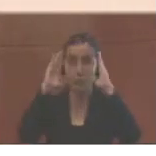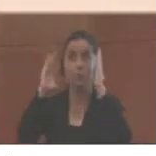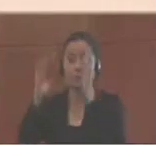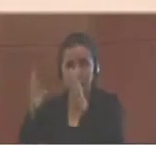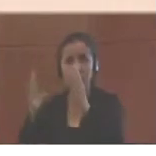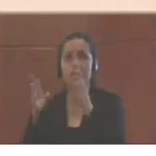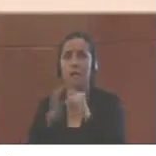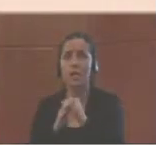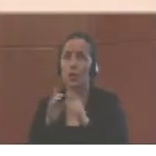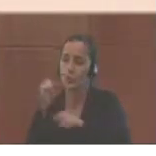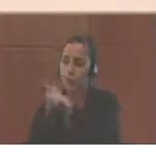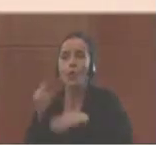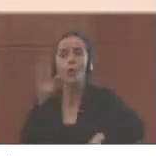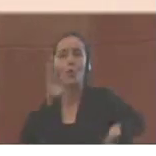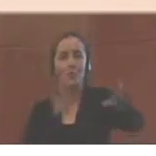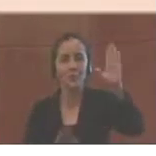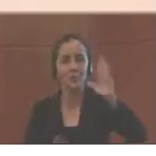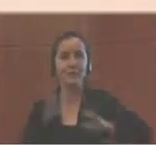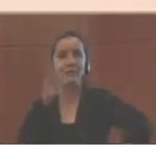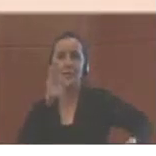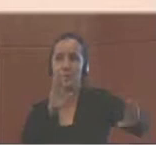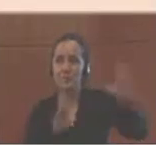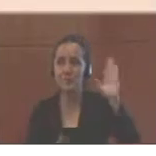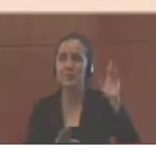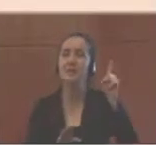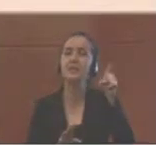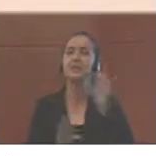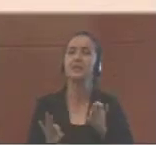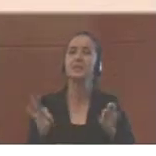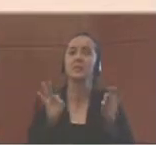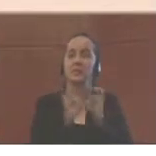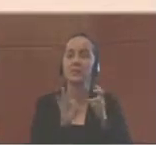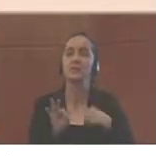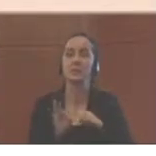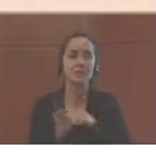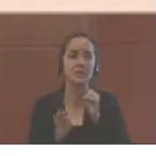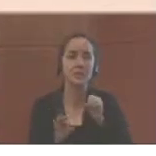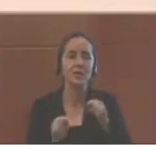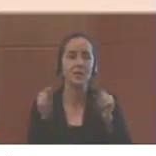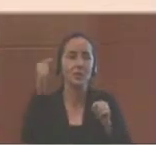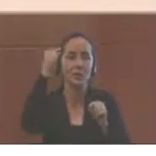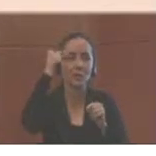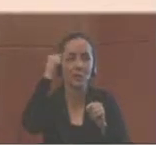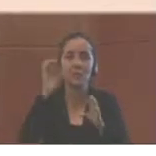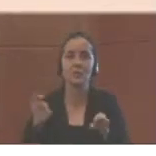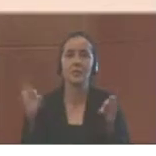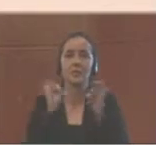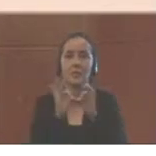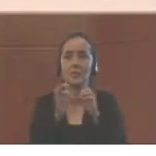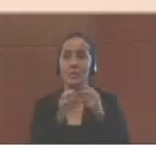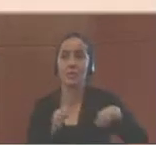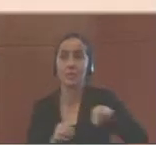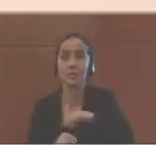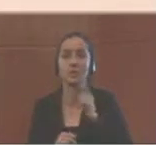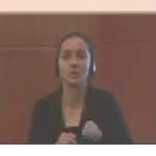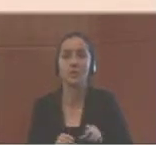statements that we have listened attentively to all of your commitments and what that implies for us as a government. Please be